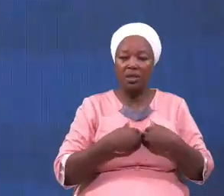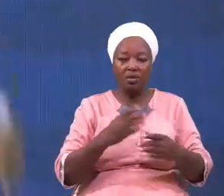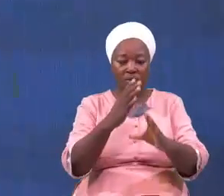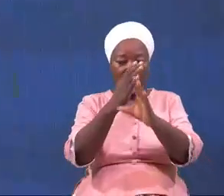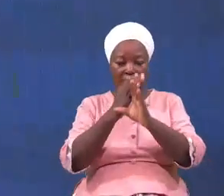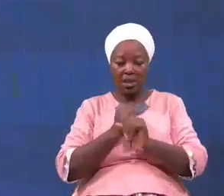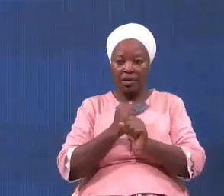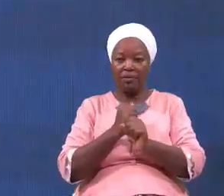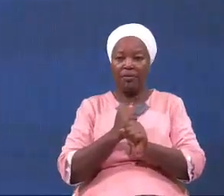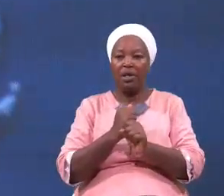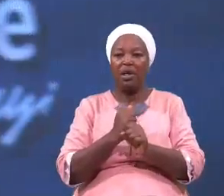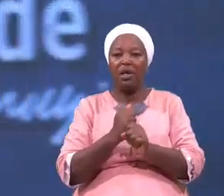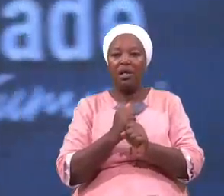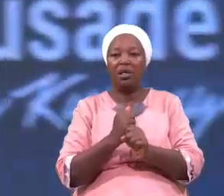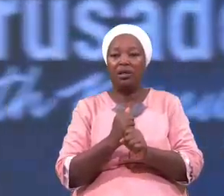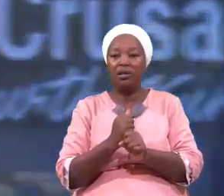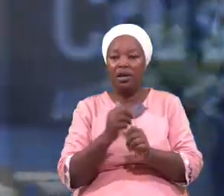spies with peace.